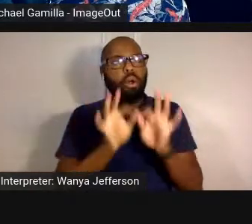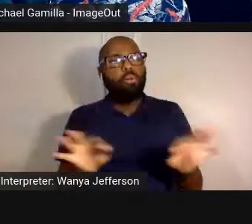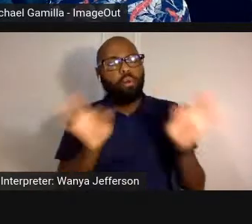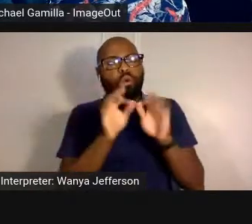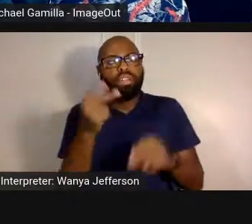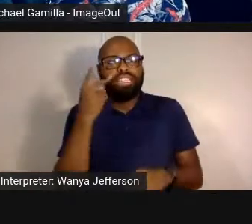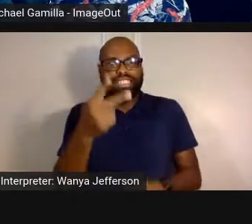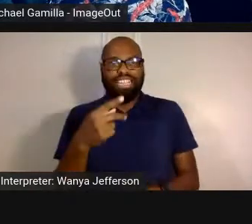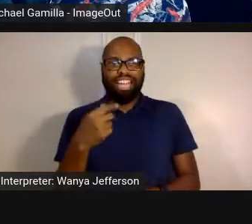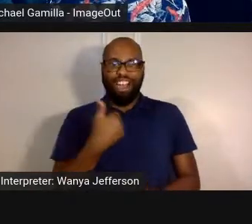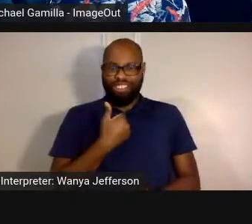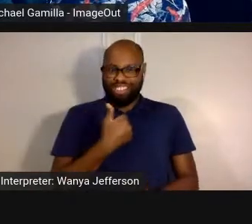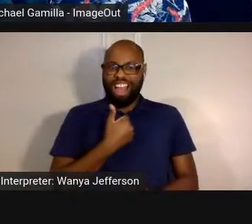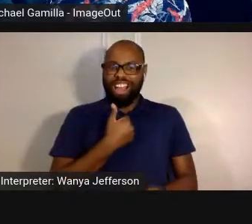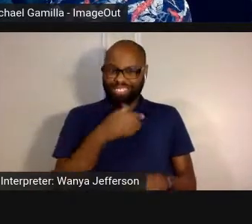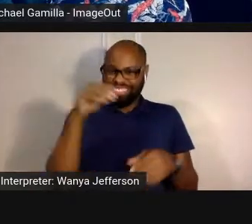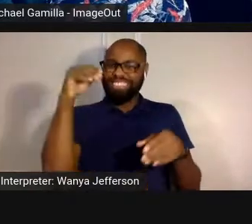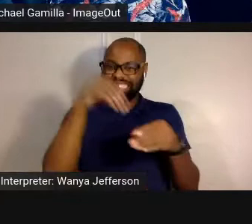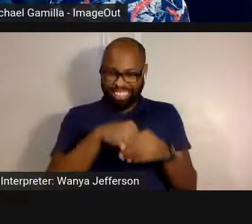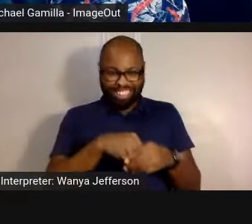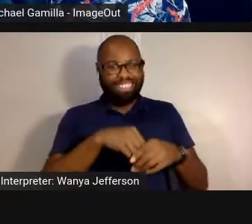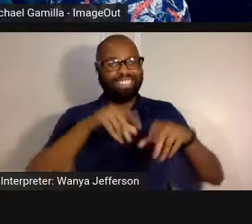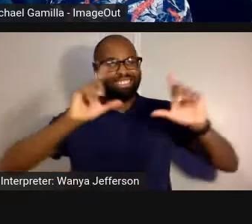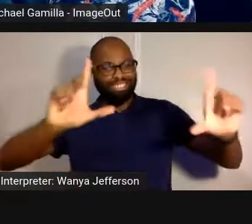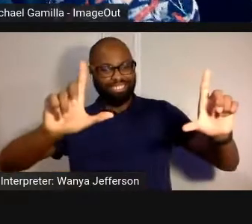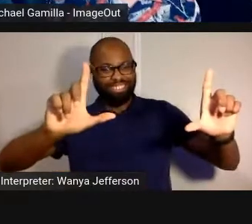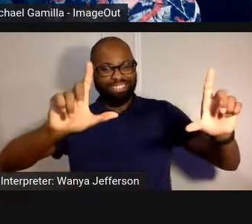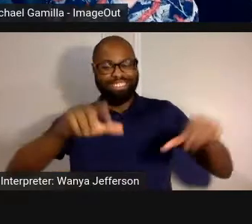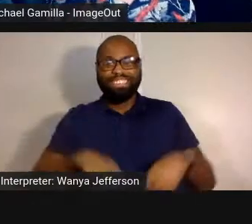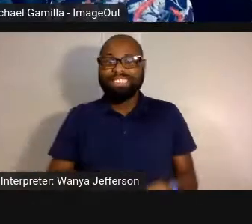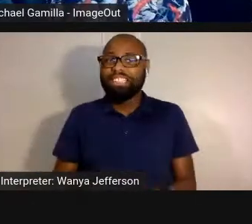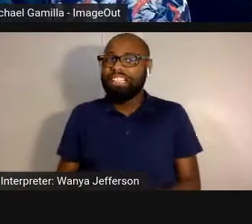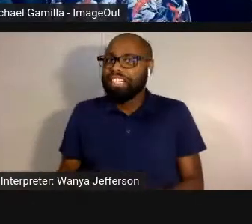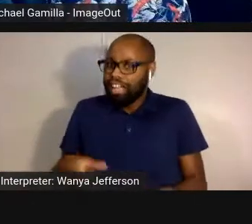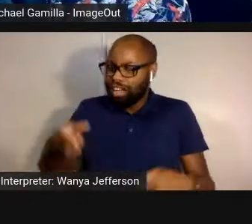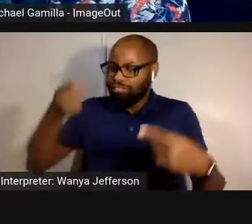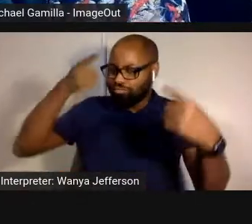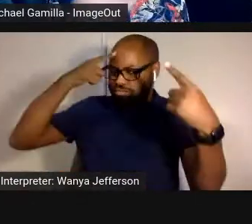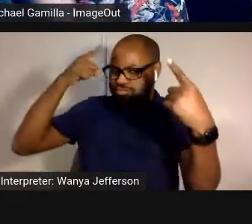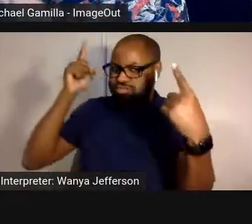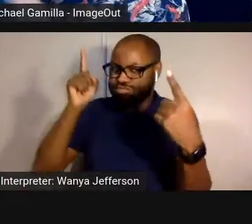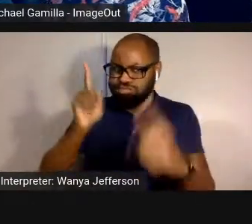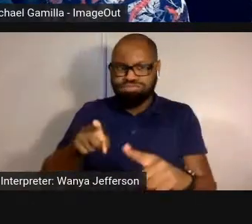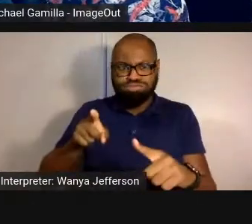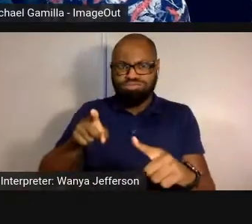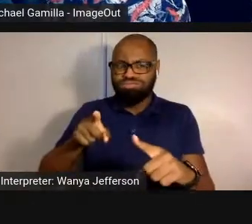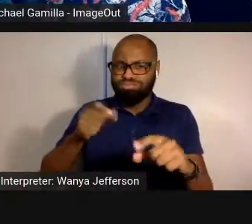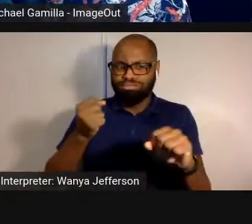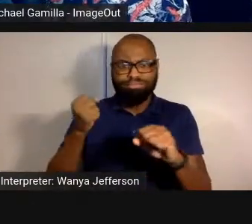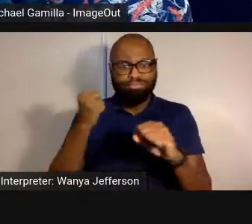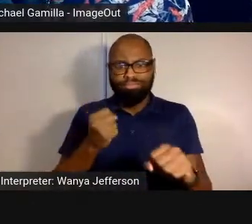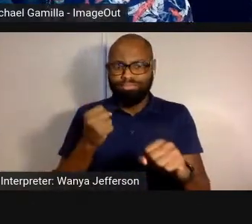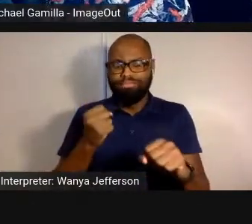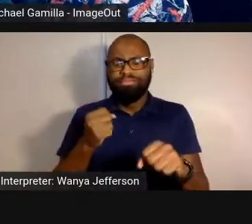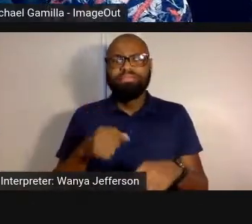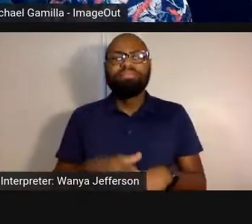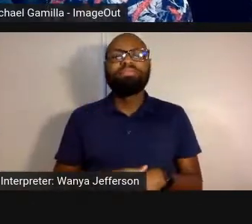screen. I could not agree more. So going back to the